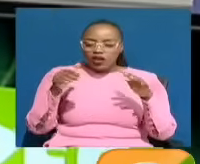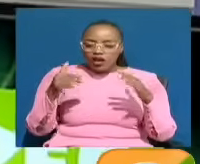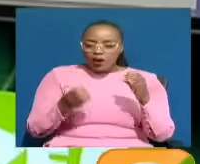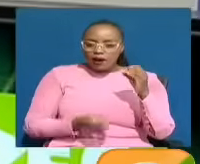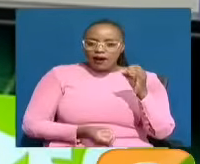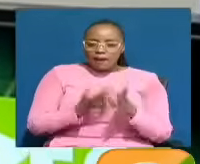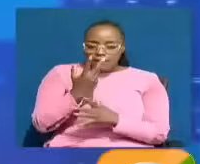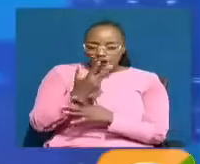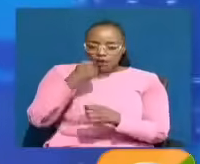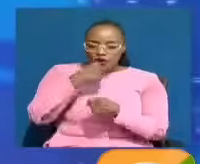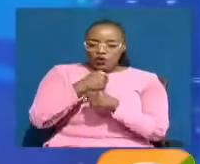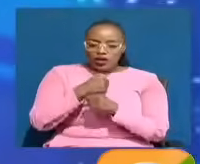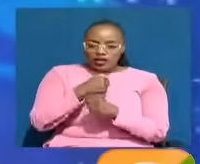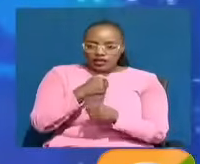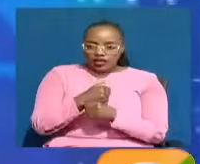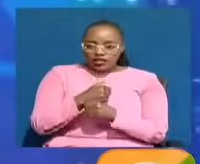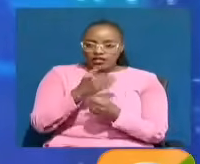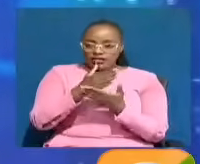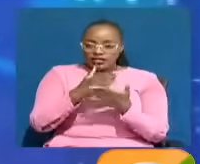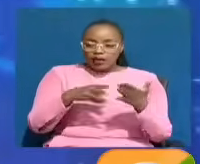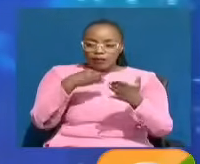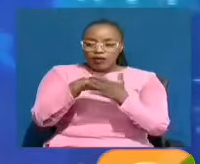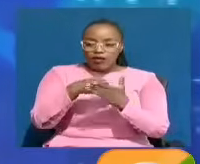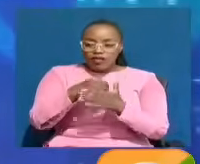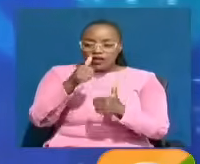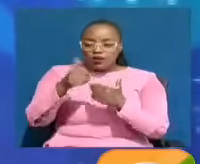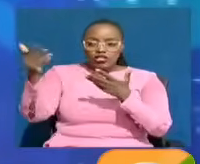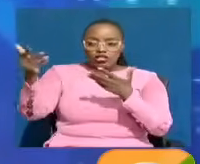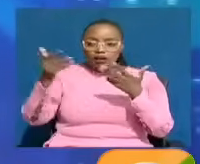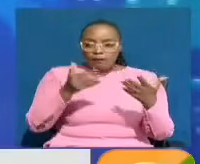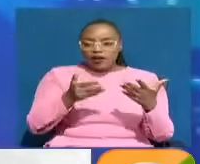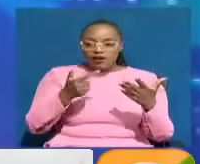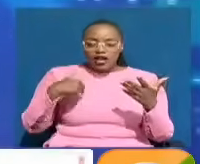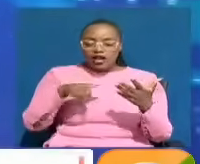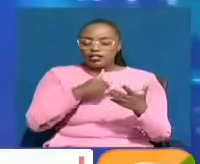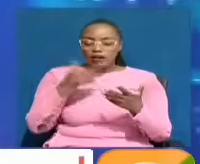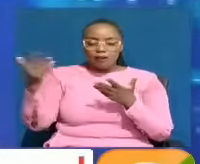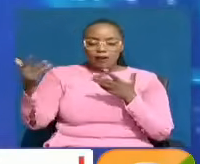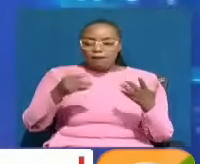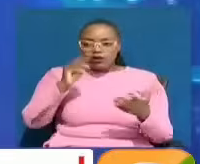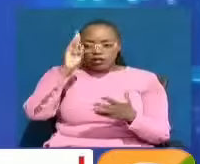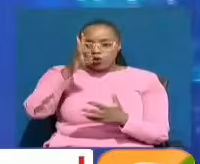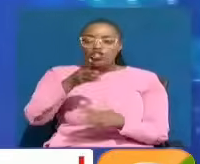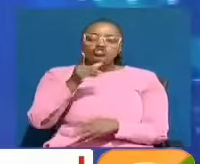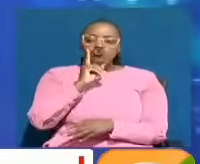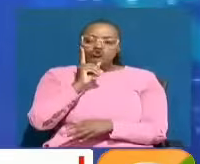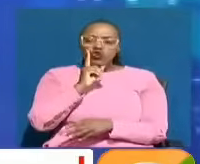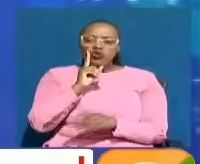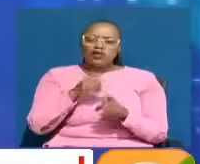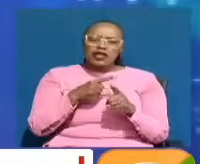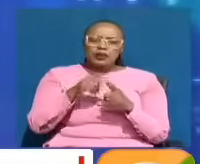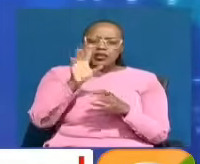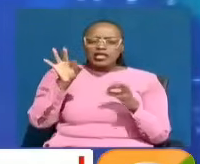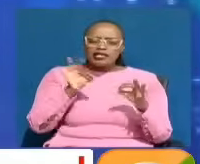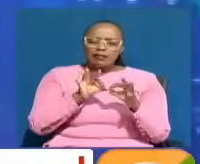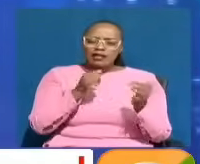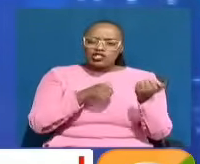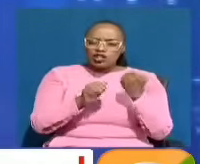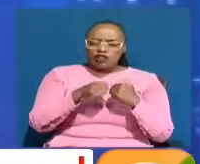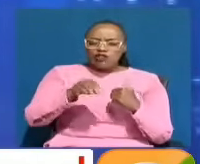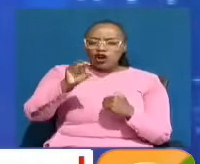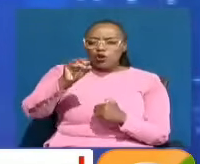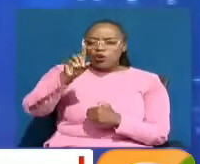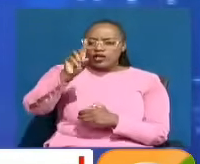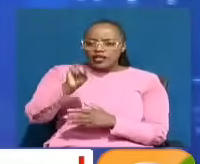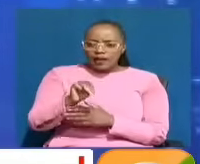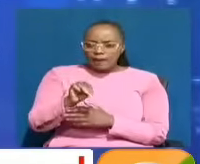to be, because some of the figures and money that is coming in will still come in. For example, tomorrow, we can say for this particular activity, ODM,